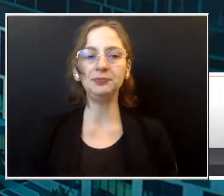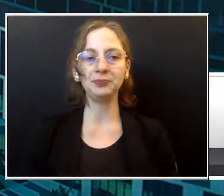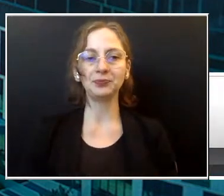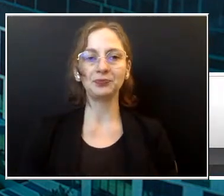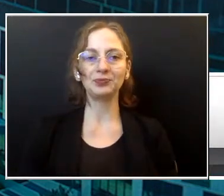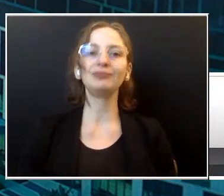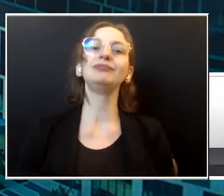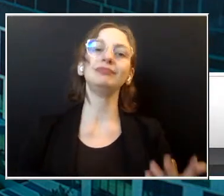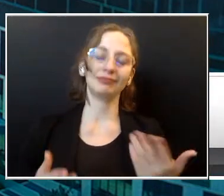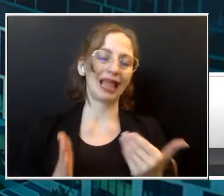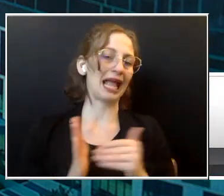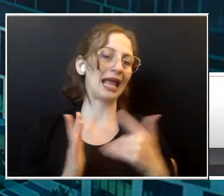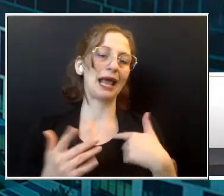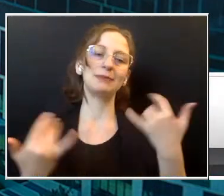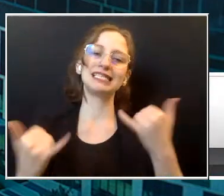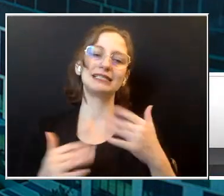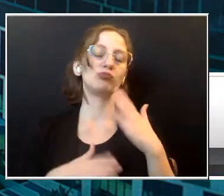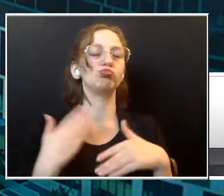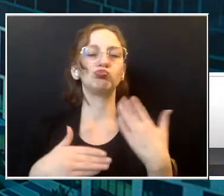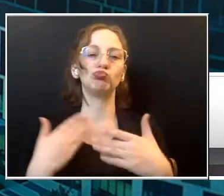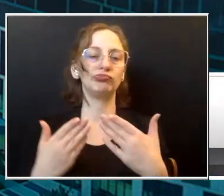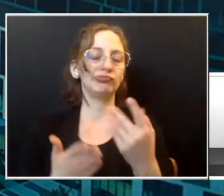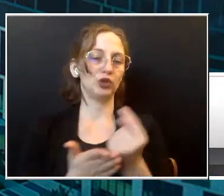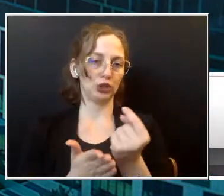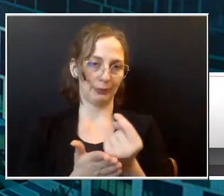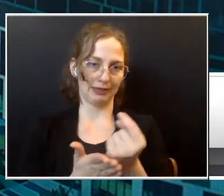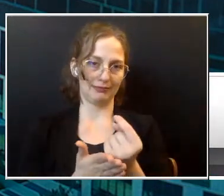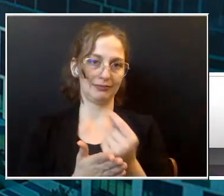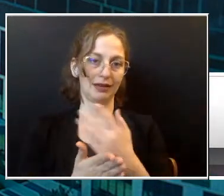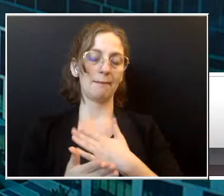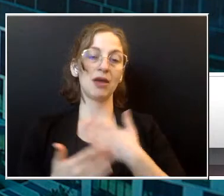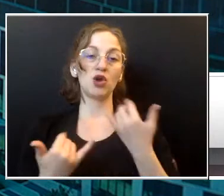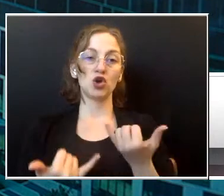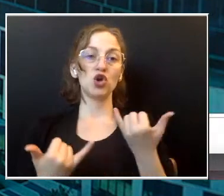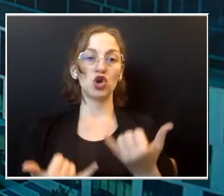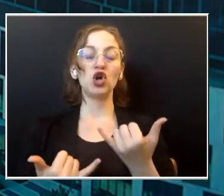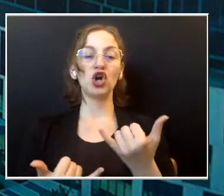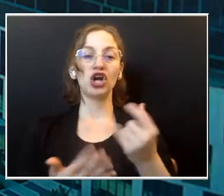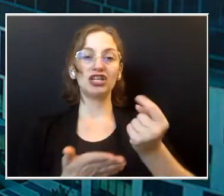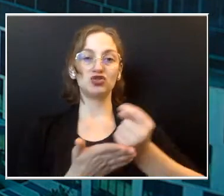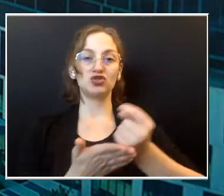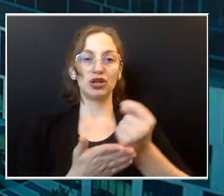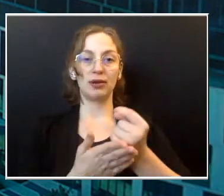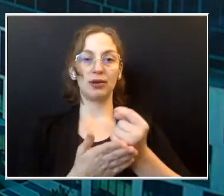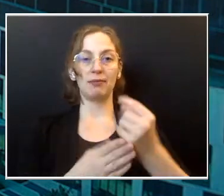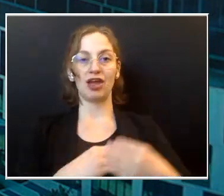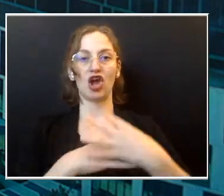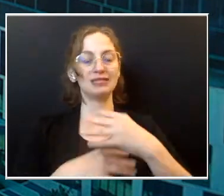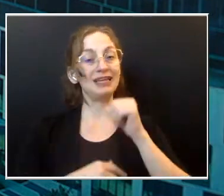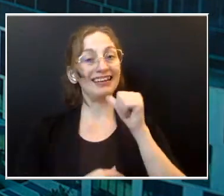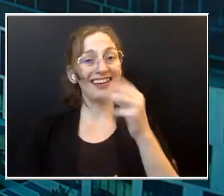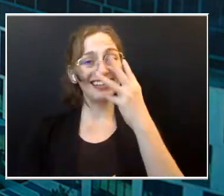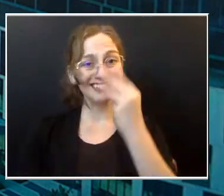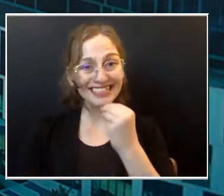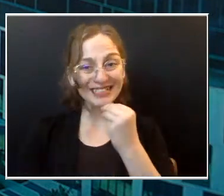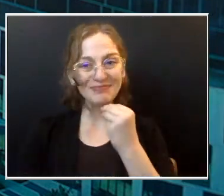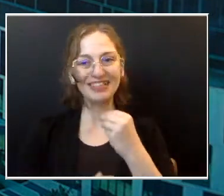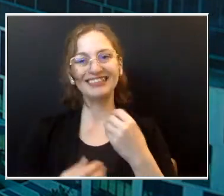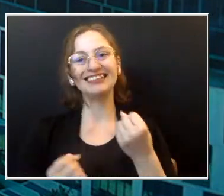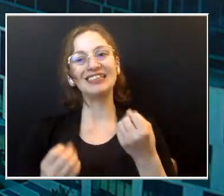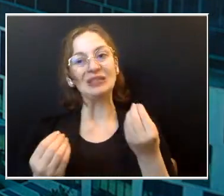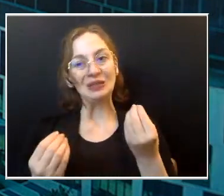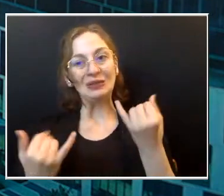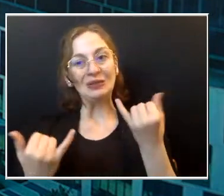this current chemo causes insomnia. So now I have, you know, dark circles and bags under my eyes, and so it's like, you